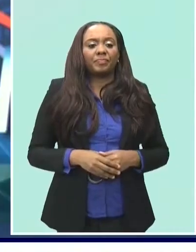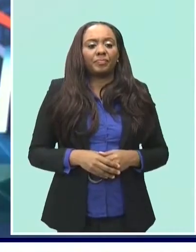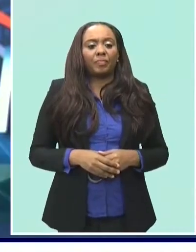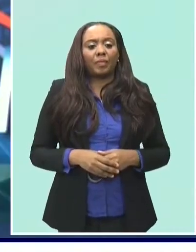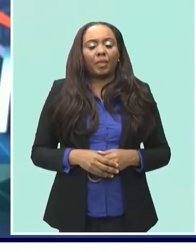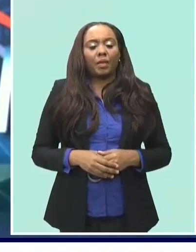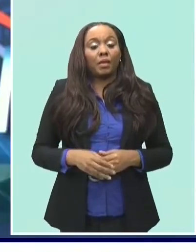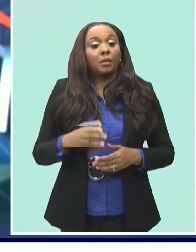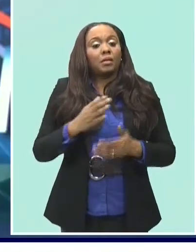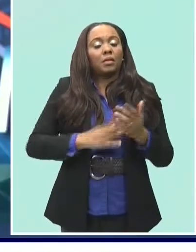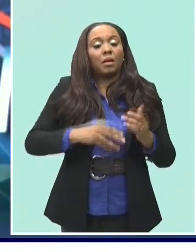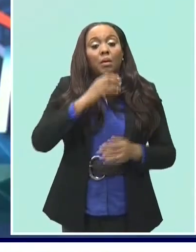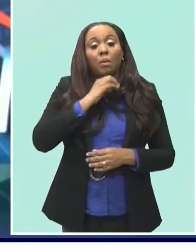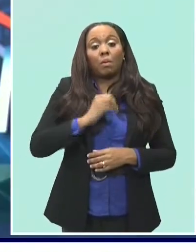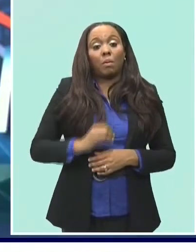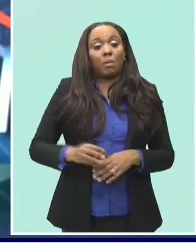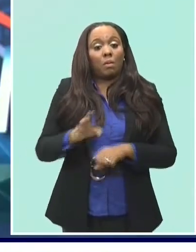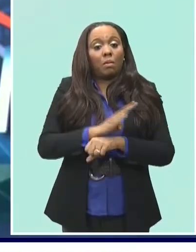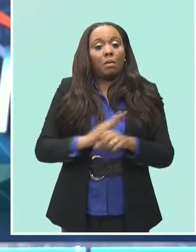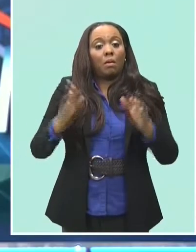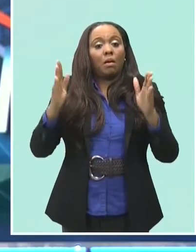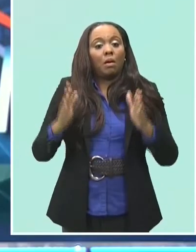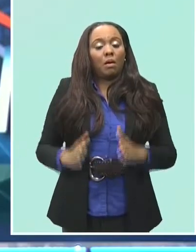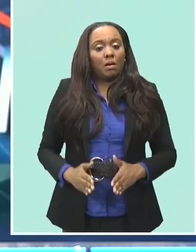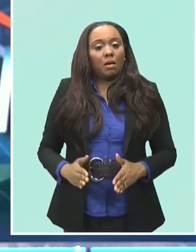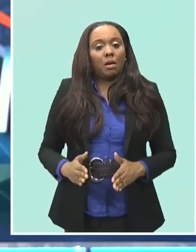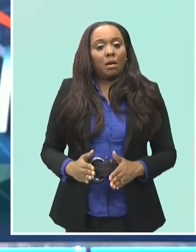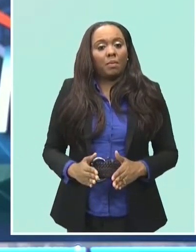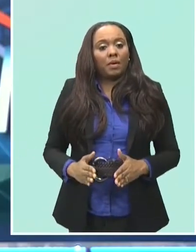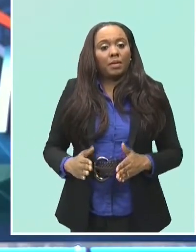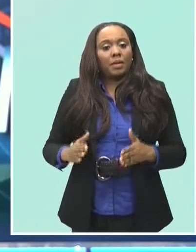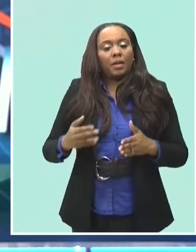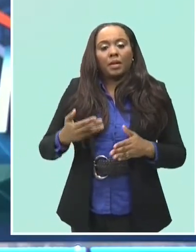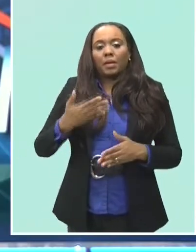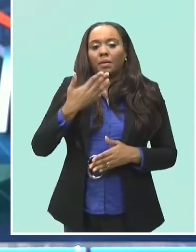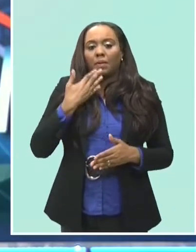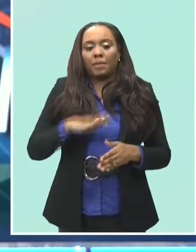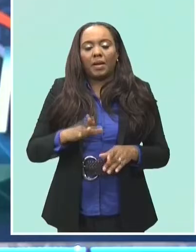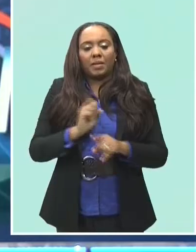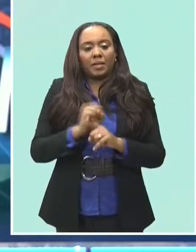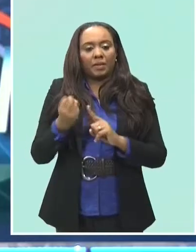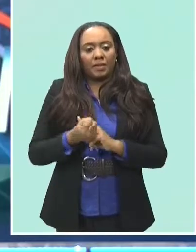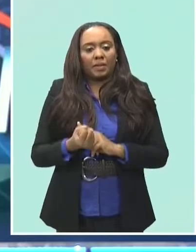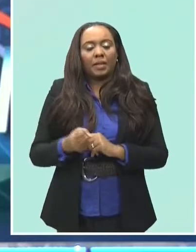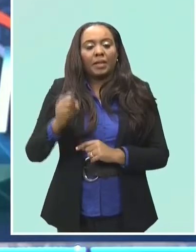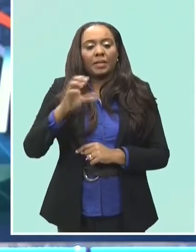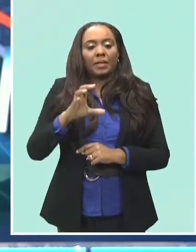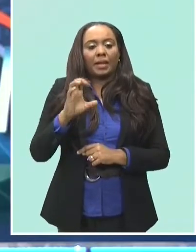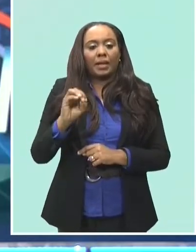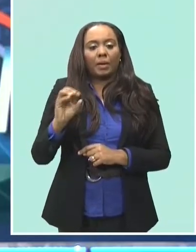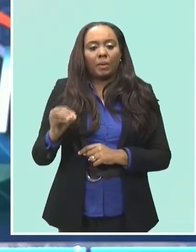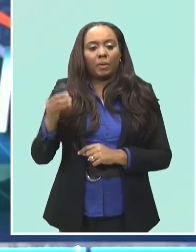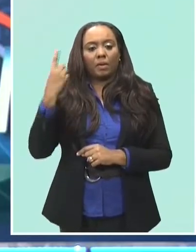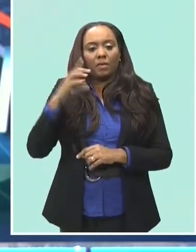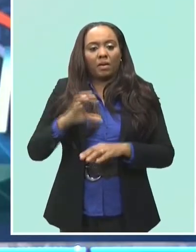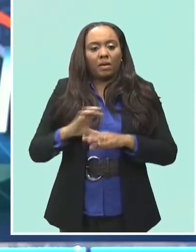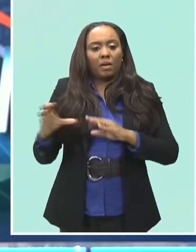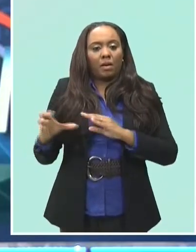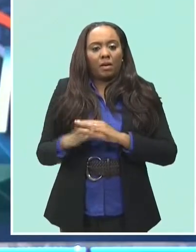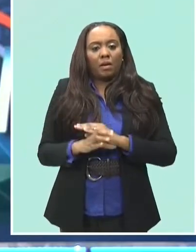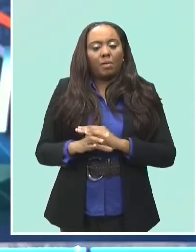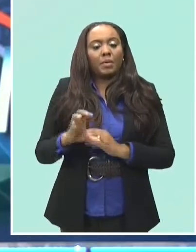Elderly Barbadians are falling prey to phone fishers. It's a situation Chief Executive Officer of Caribbean Cyber Forensic